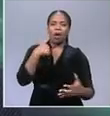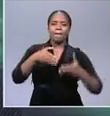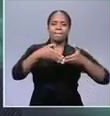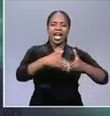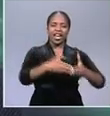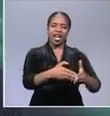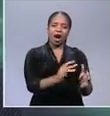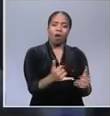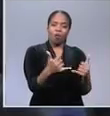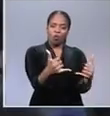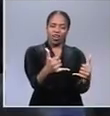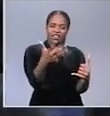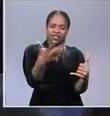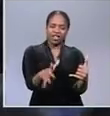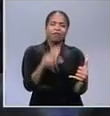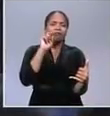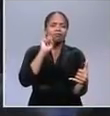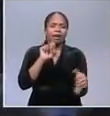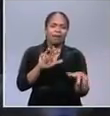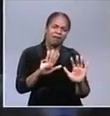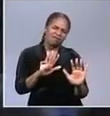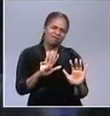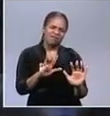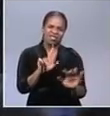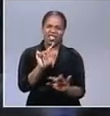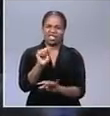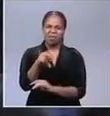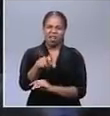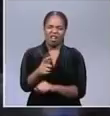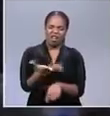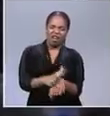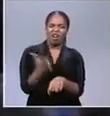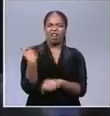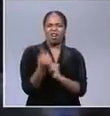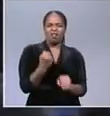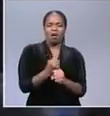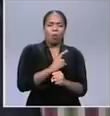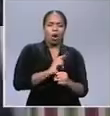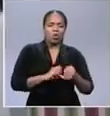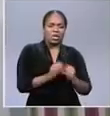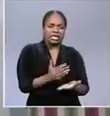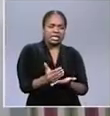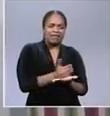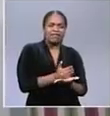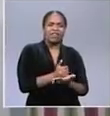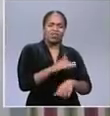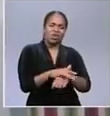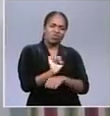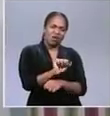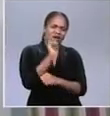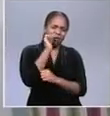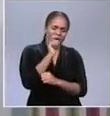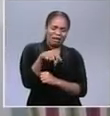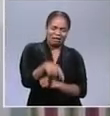bravery posthumously on 9-year-old Tapelo Tambani. Now, the young boy died last year while trying to save his friend from drowning in a water-filled